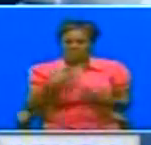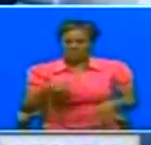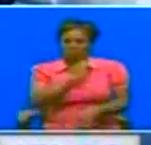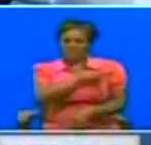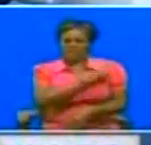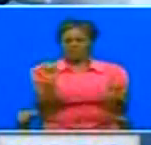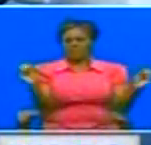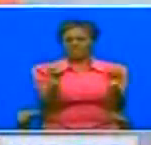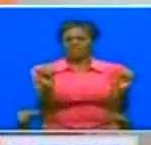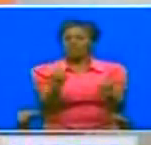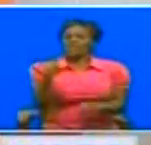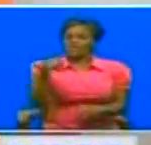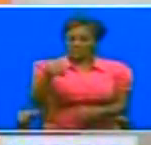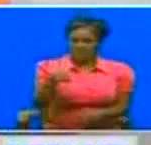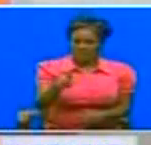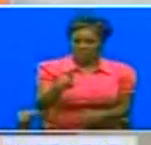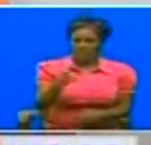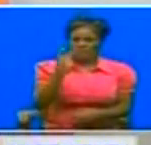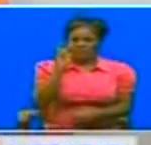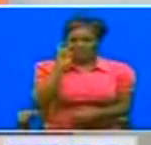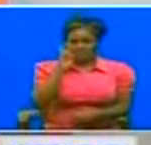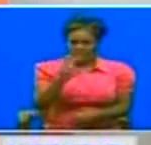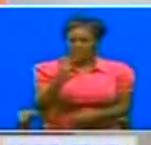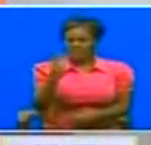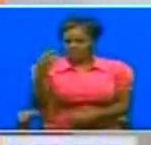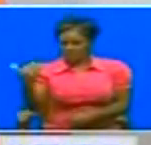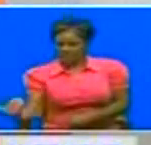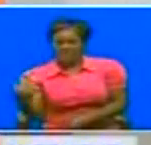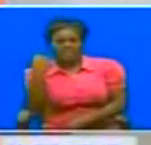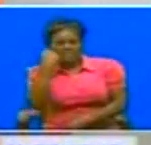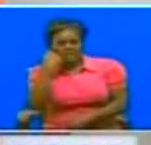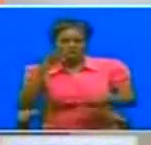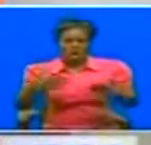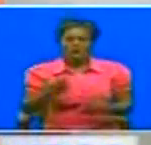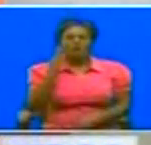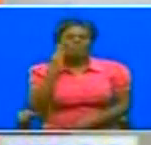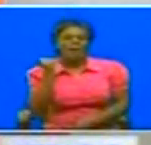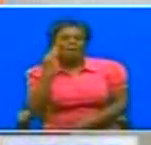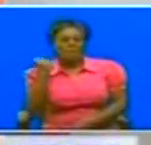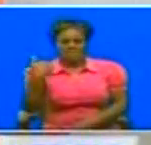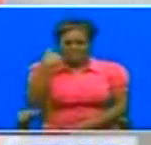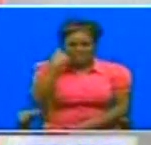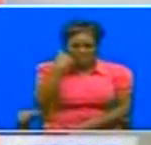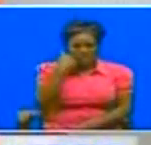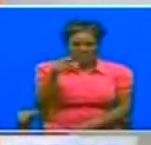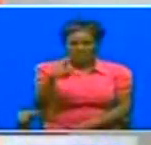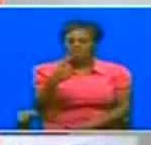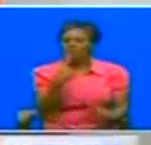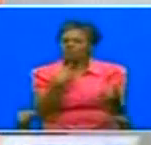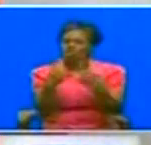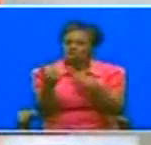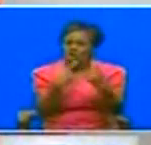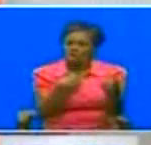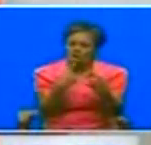And so they, when they spot some child is sick or the mother is sick, they go and talk with them,